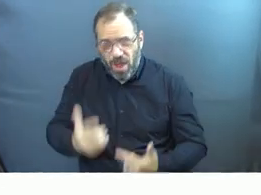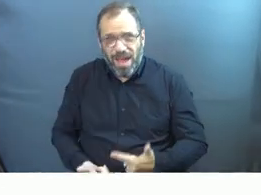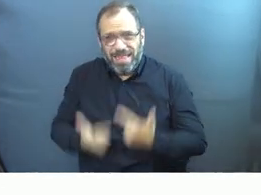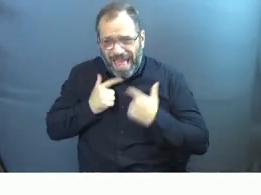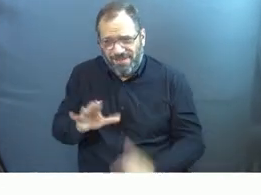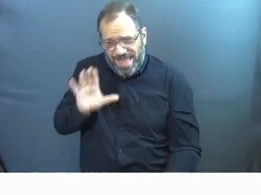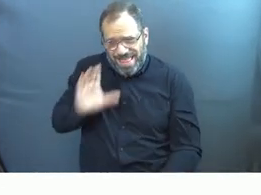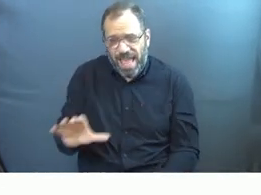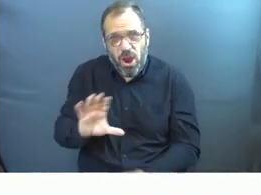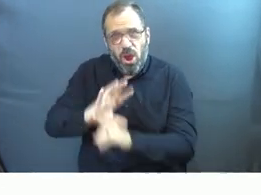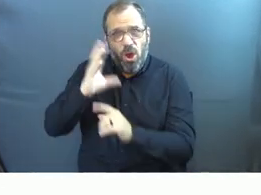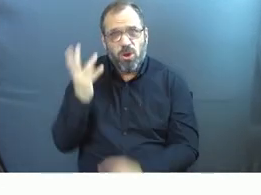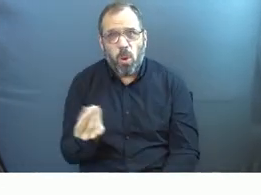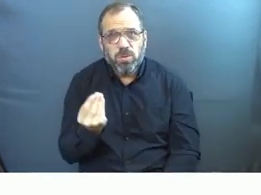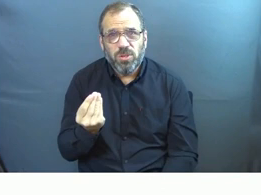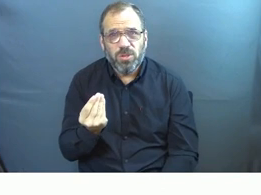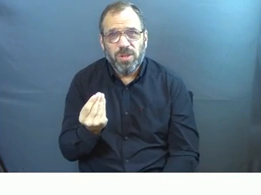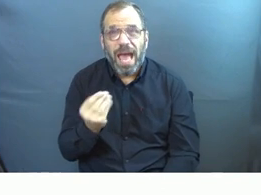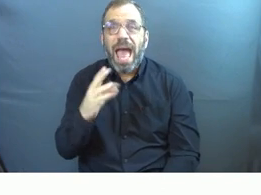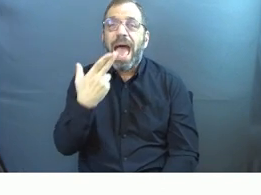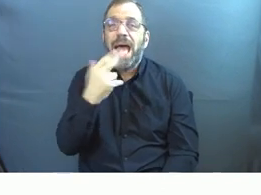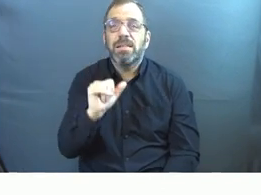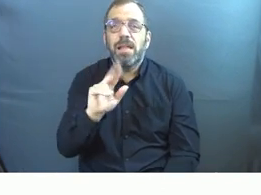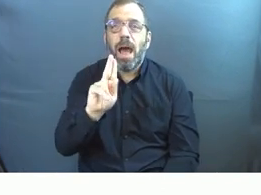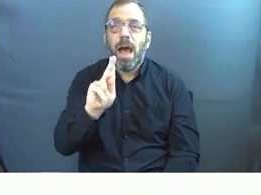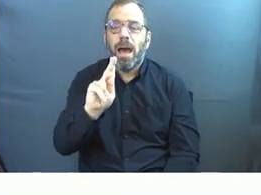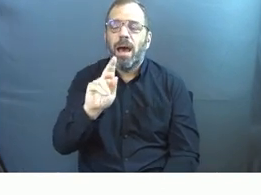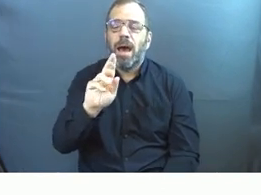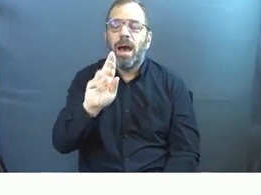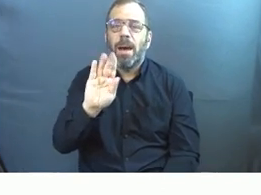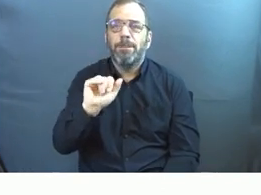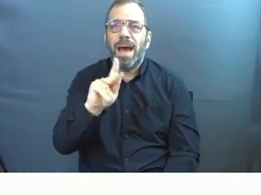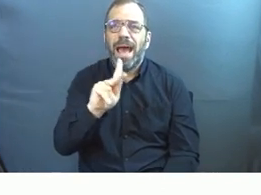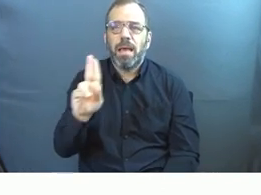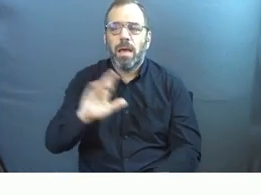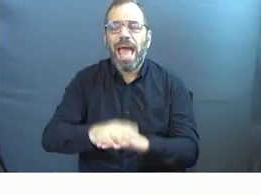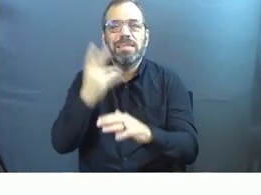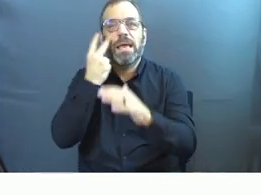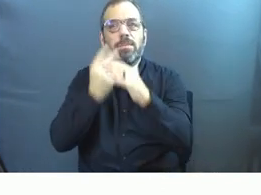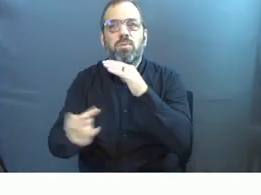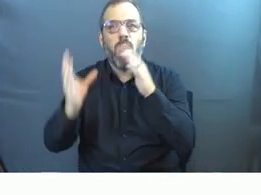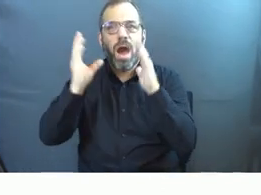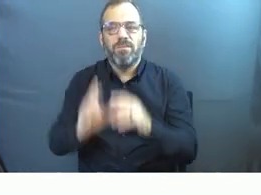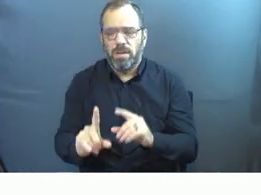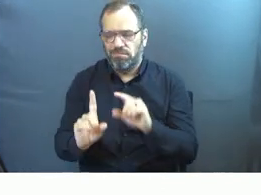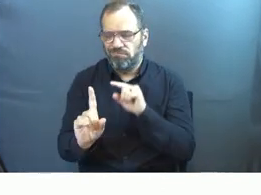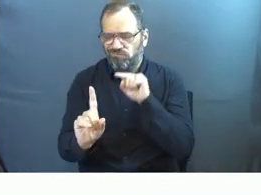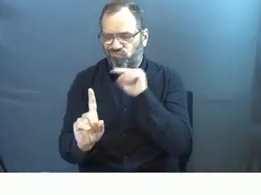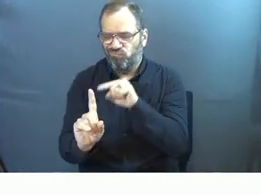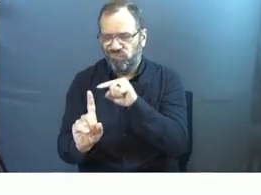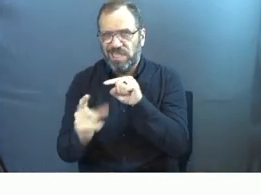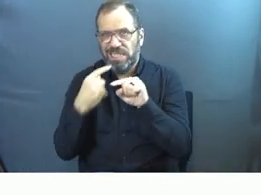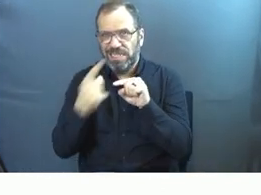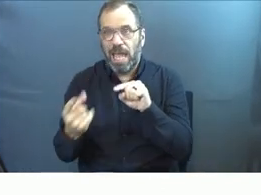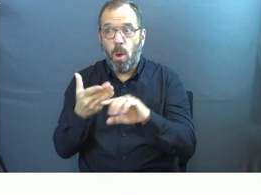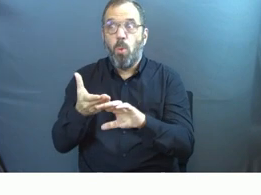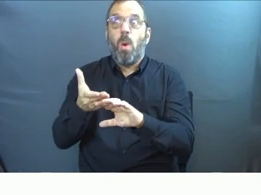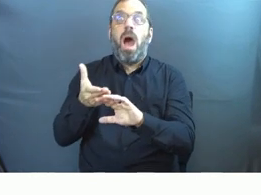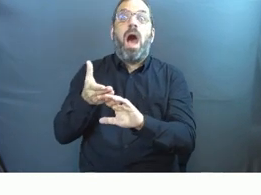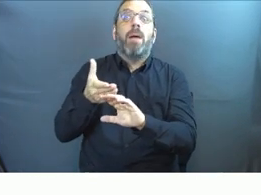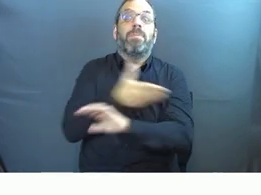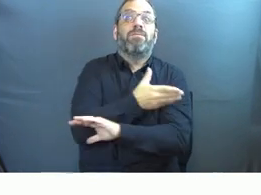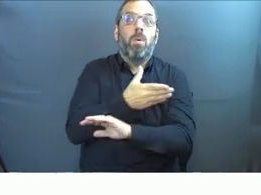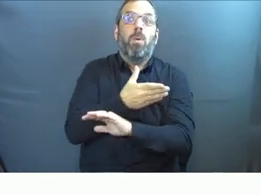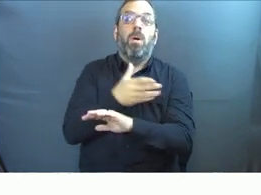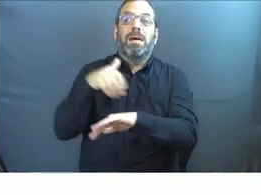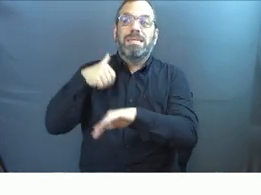life, in their culture, and Habakkuk comes in as this prophet, and he's got some things to say right before they